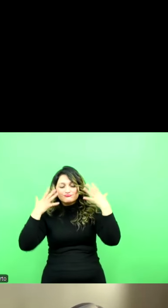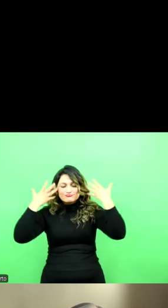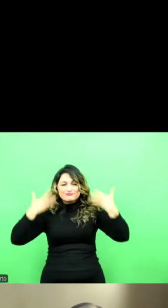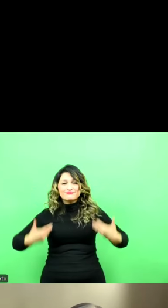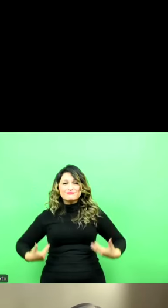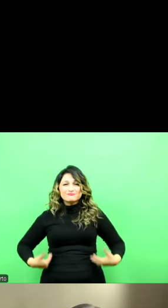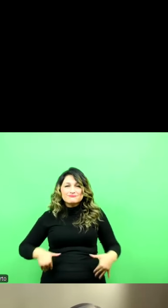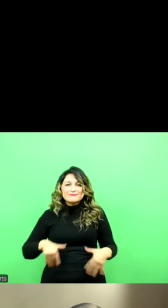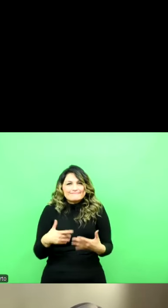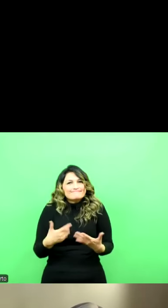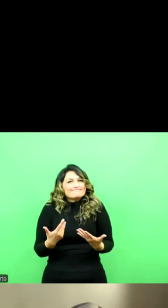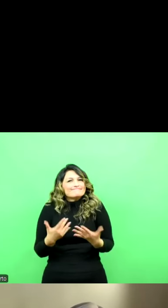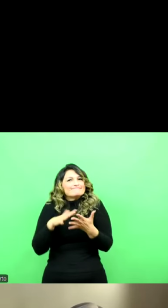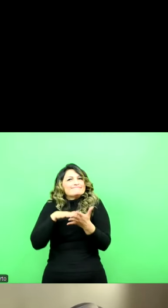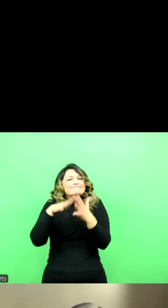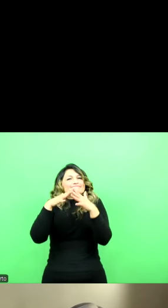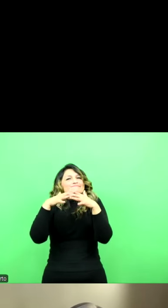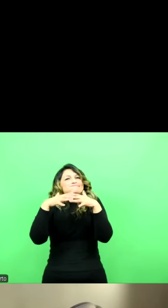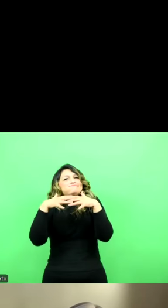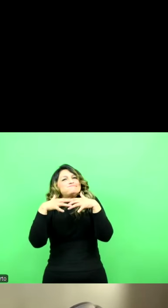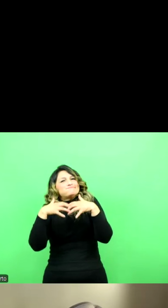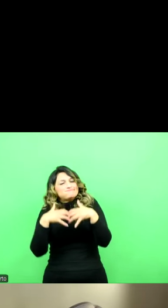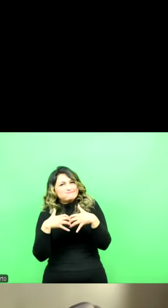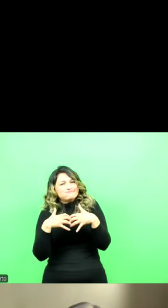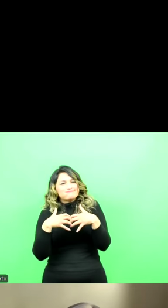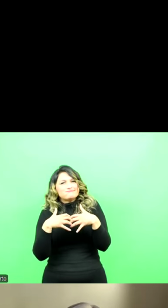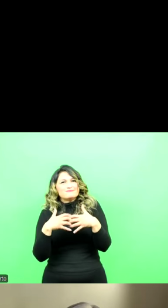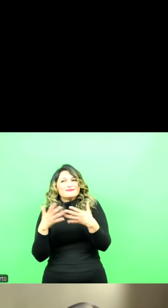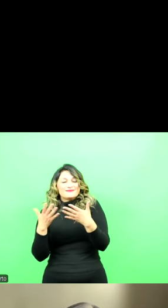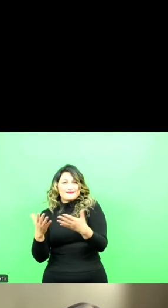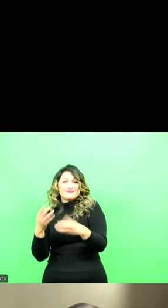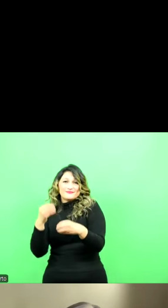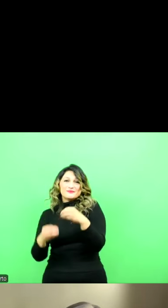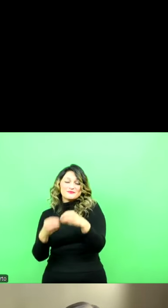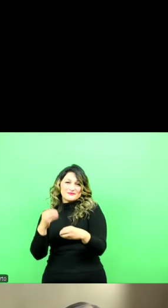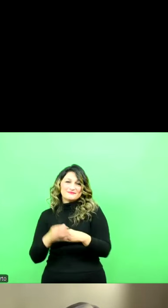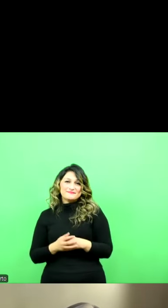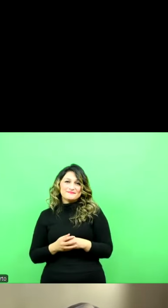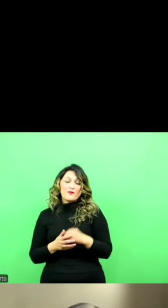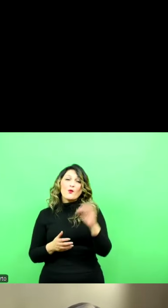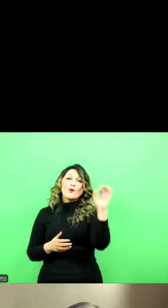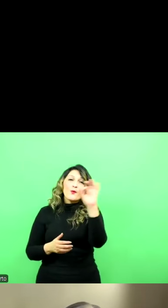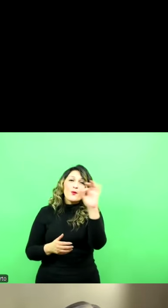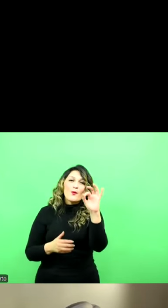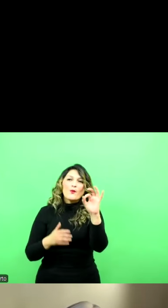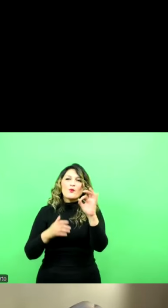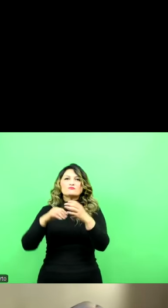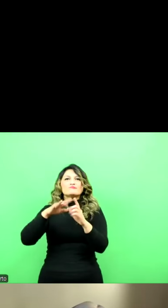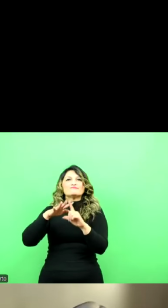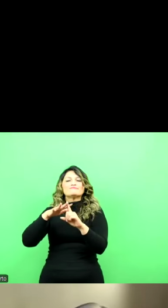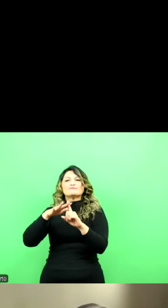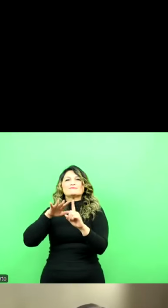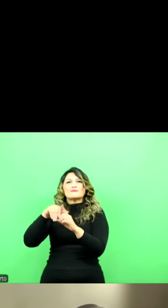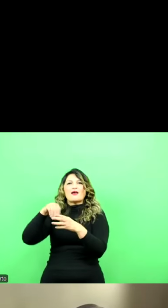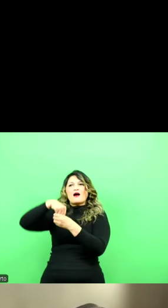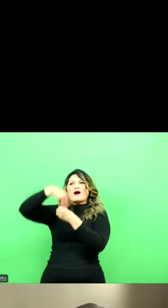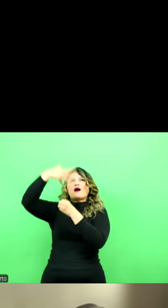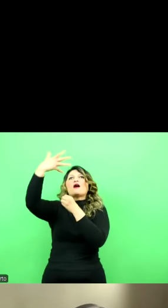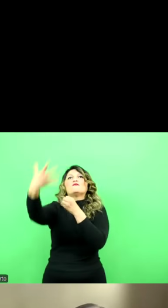continue to create problems, and also those that inhibit acting on warnings.